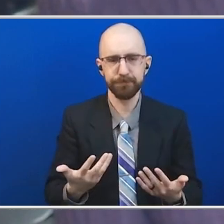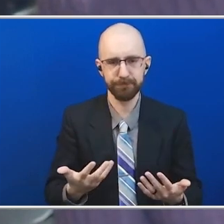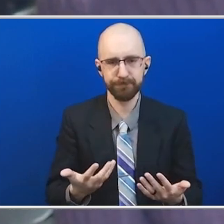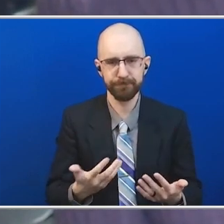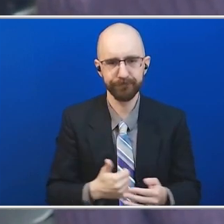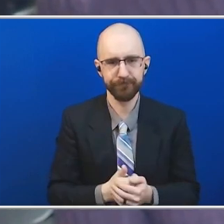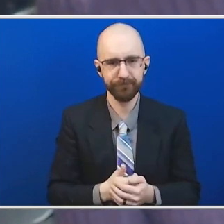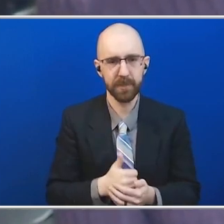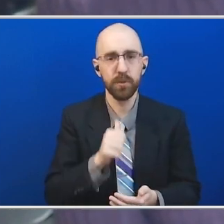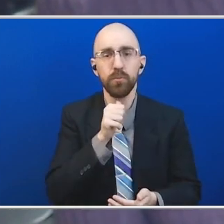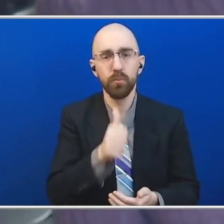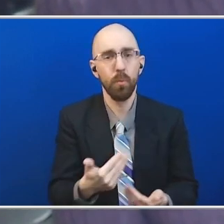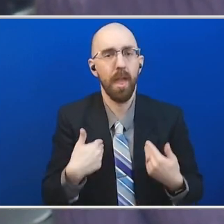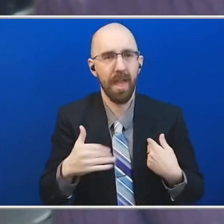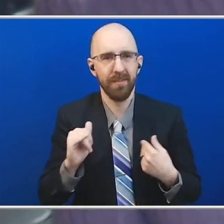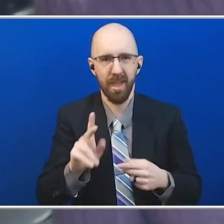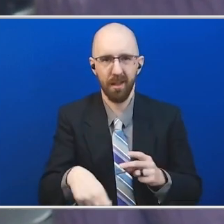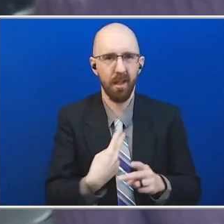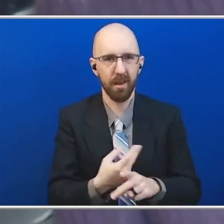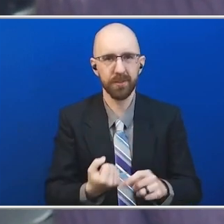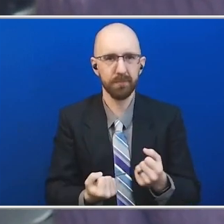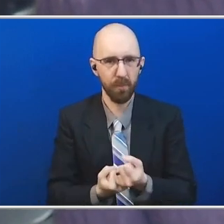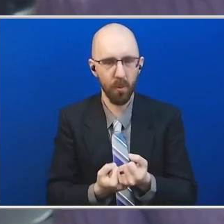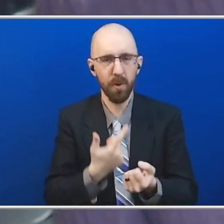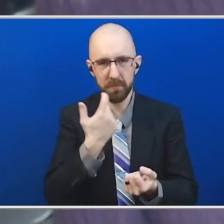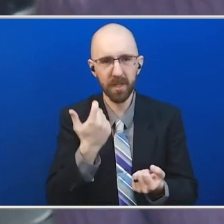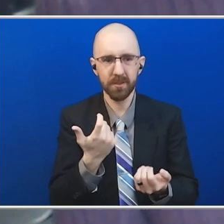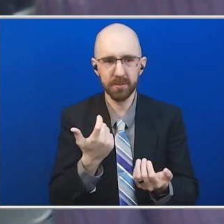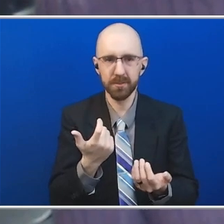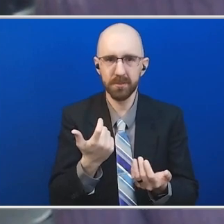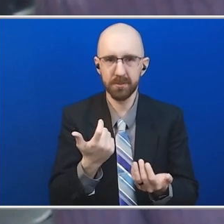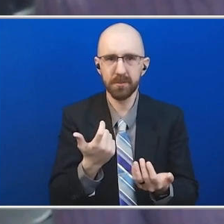don't have that kind of support, because it's been